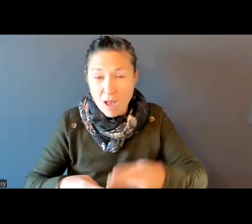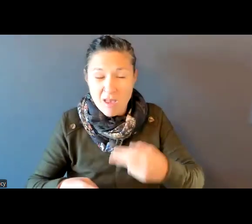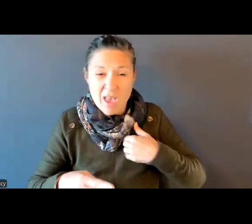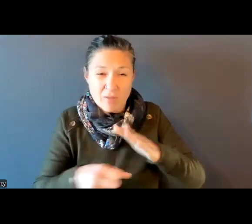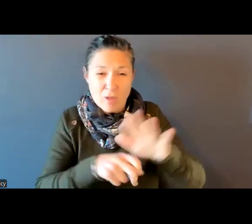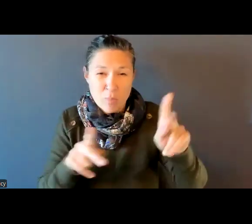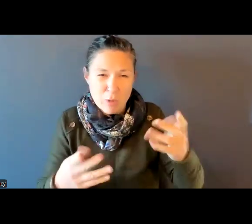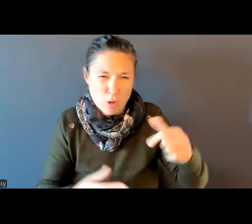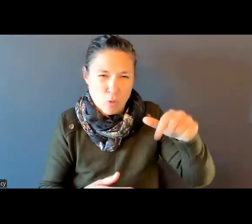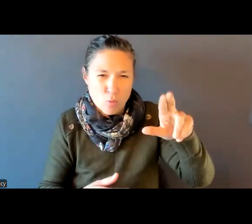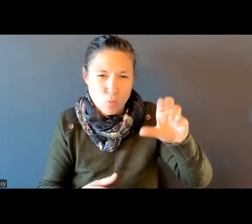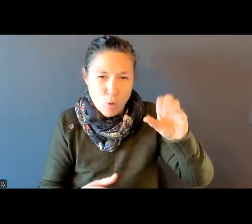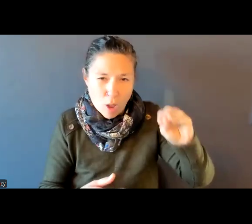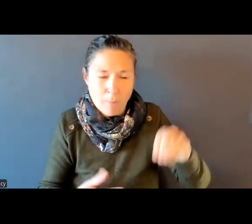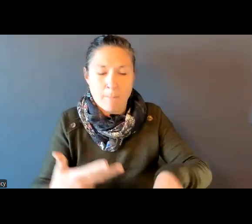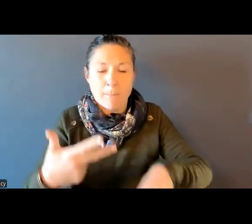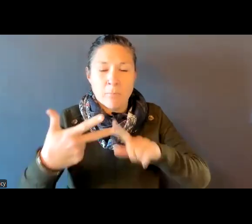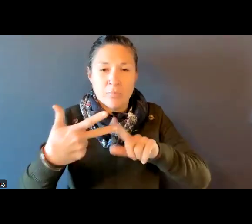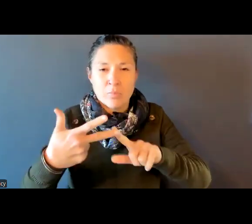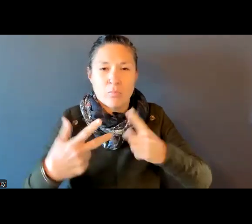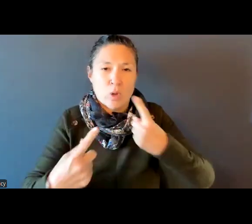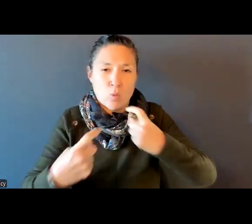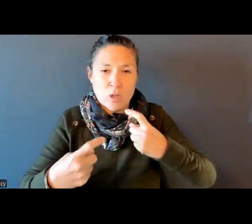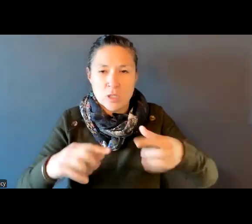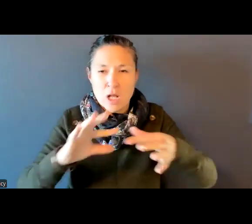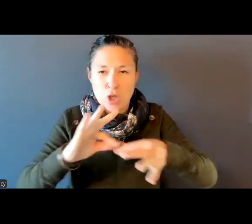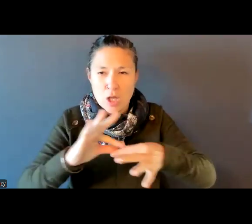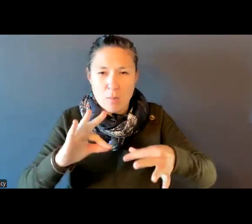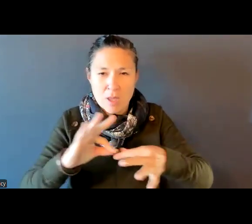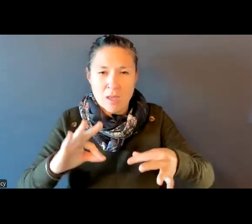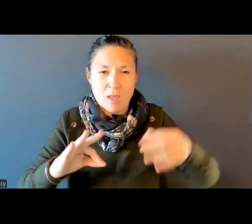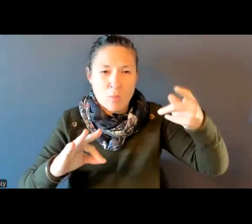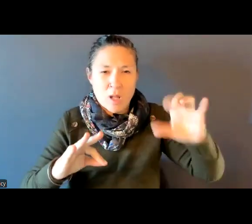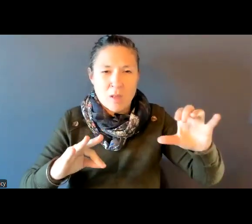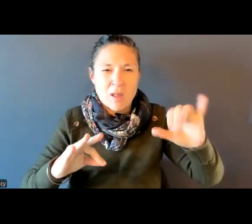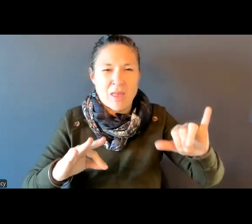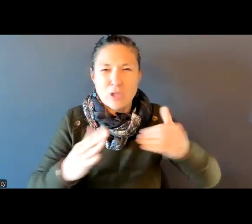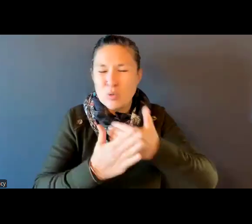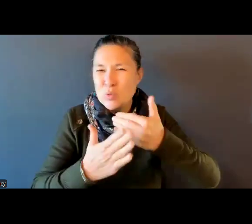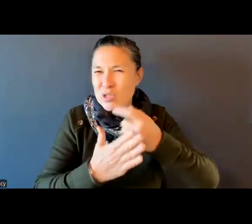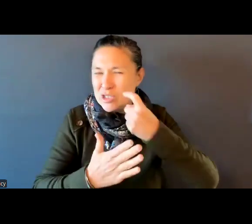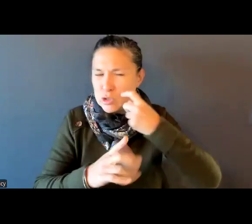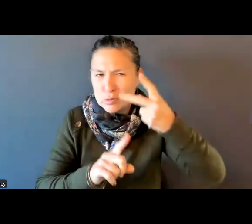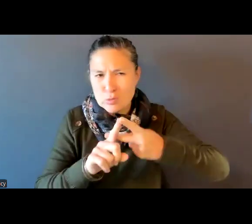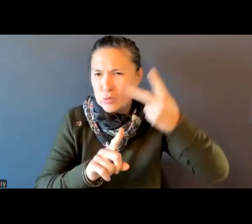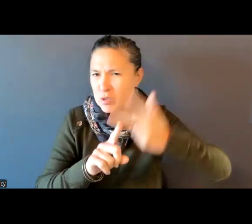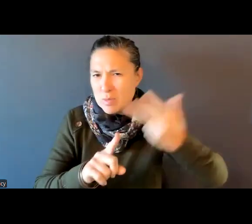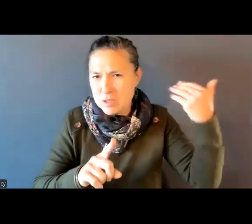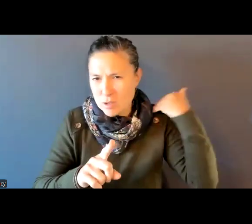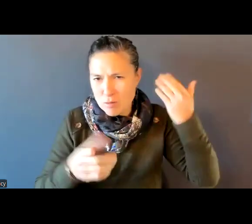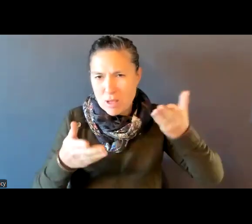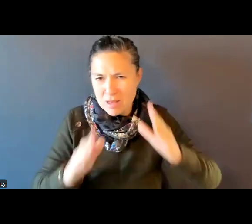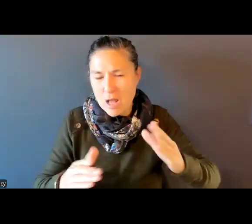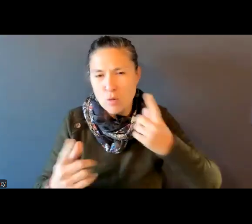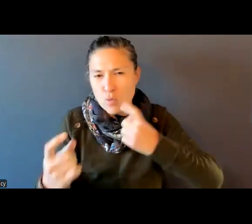question and comments from the public. So this is a new thing that we started several months ago of doing question and comments